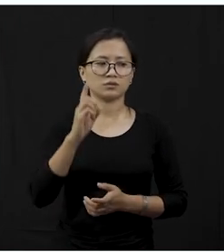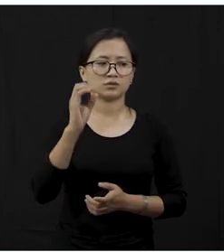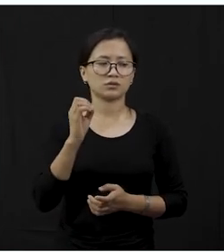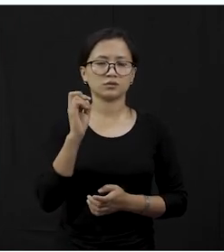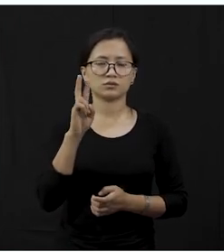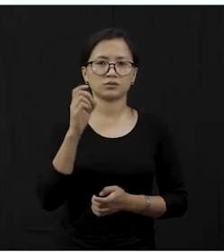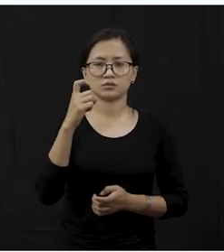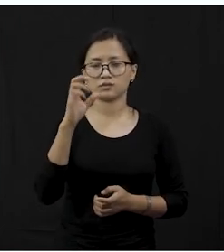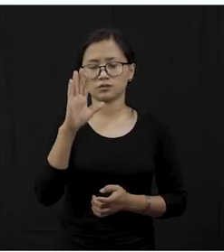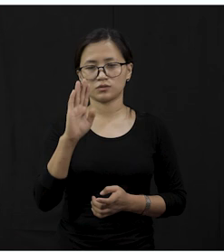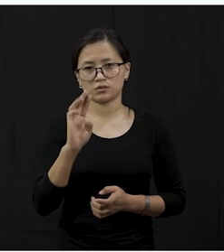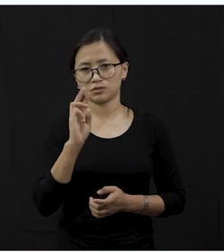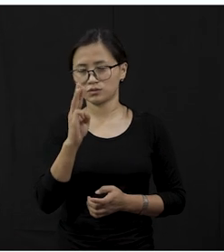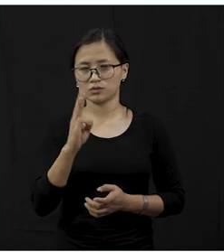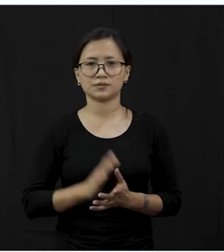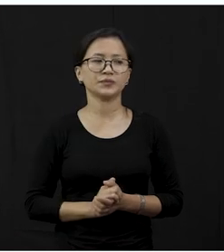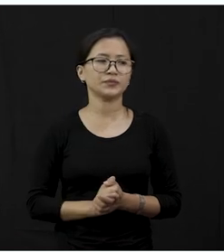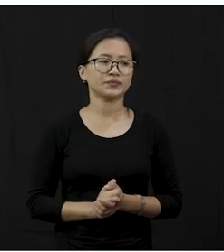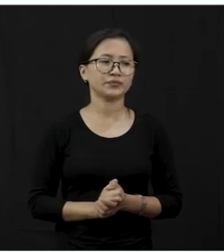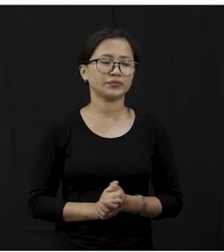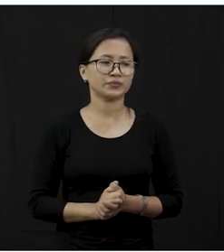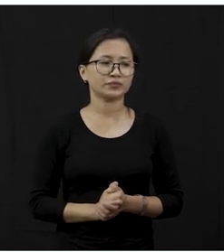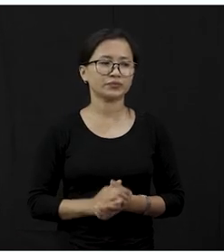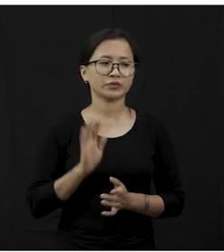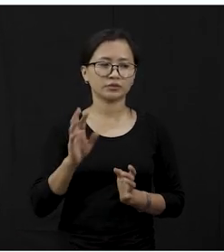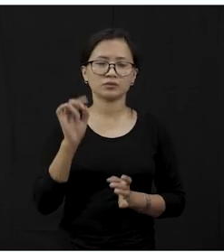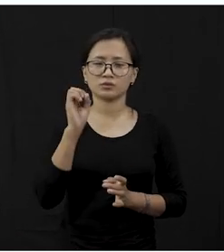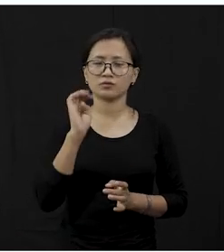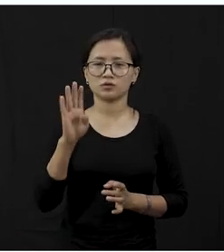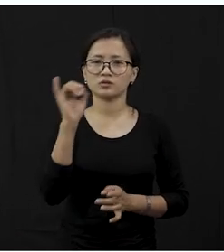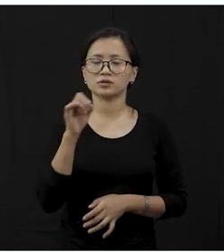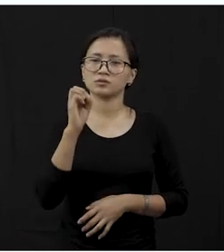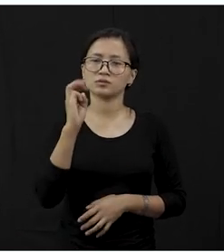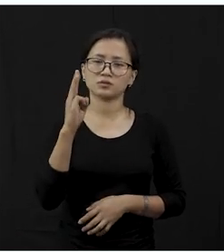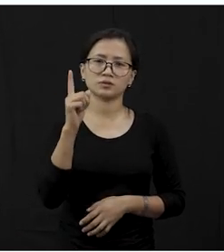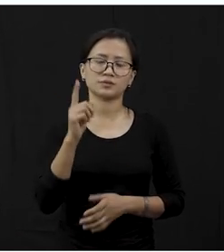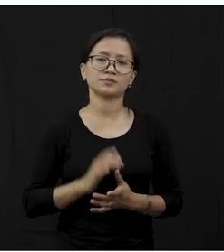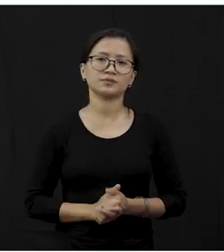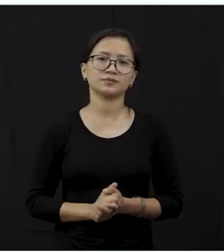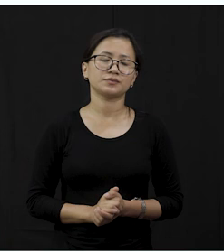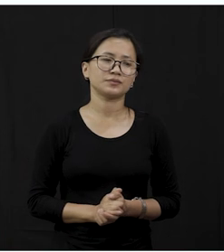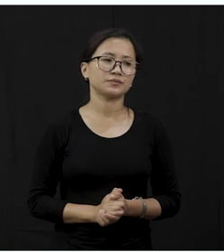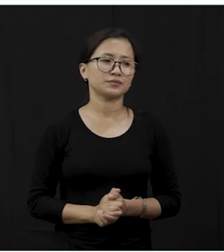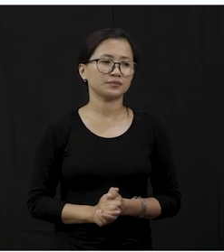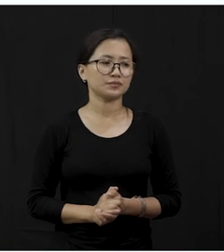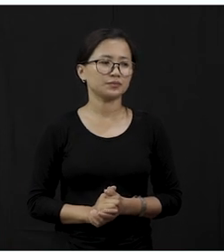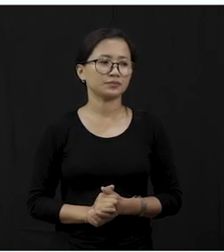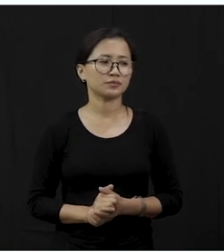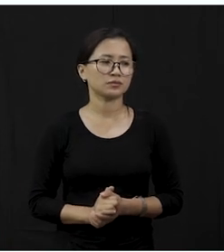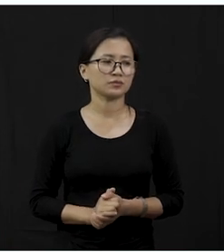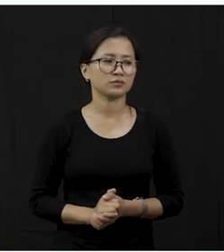79,025. Next, you have 10,273. Next, you have 4,631.